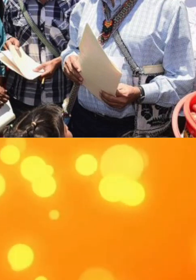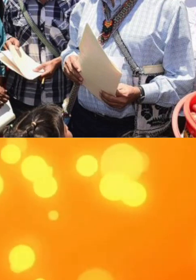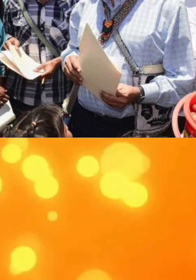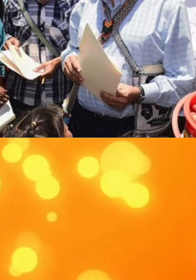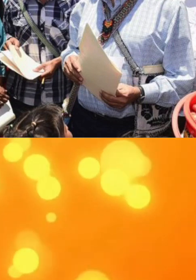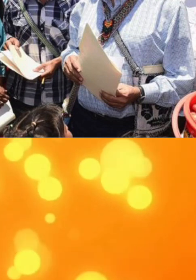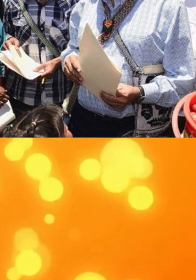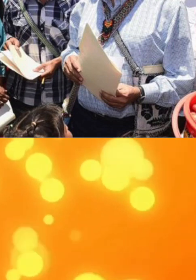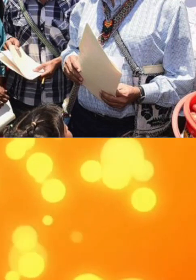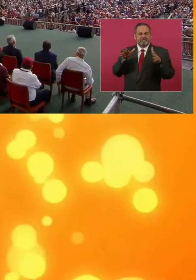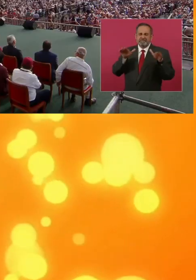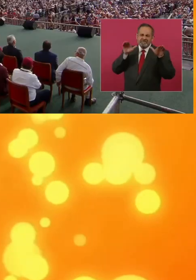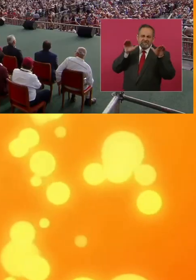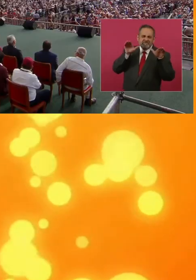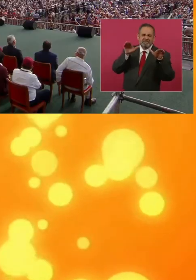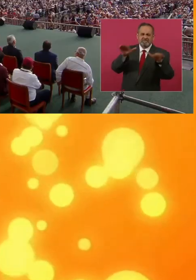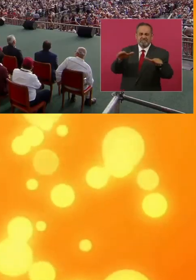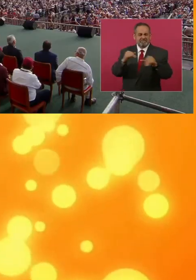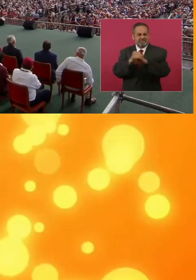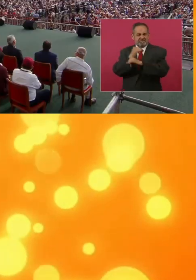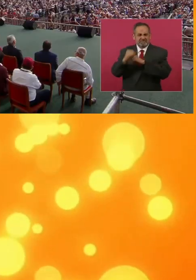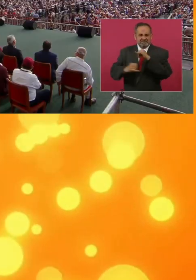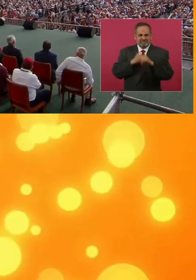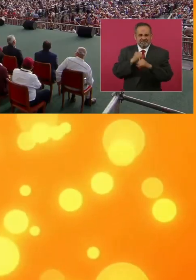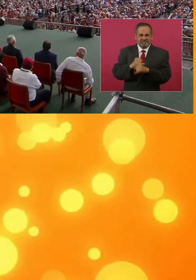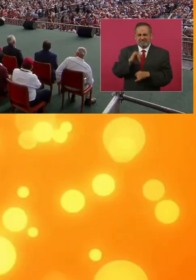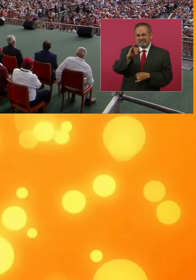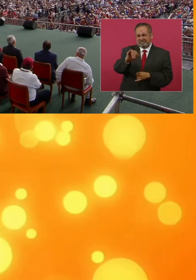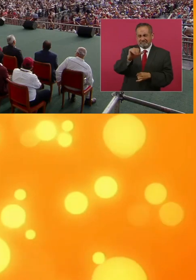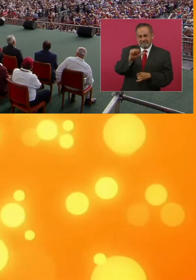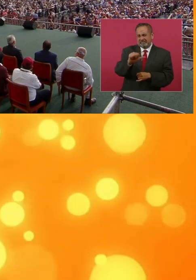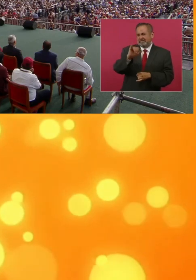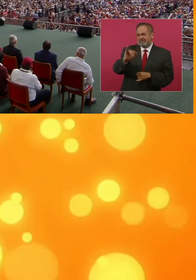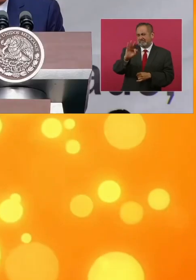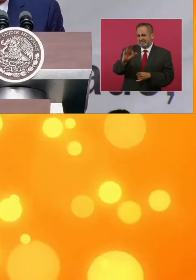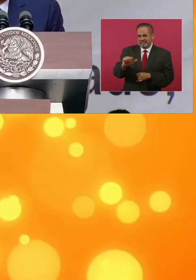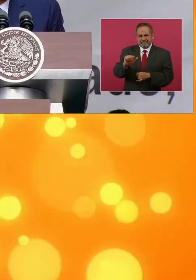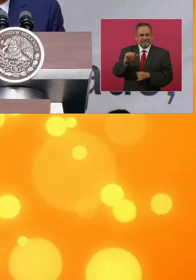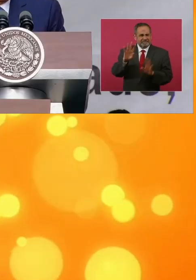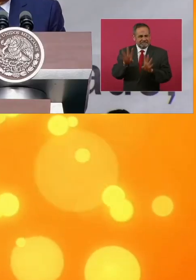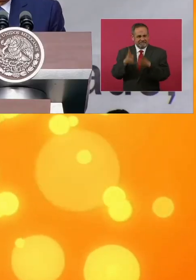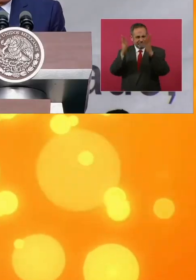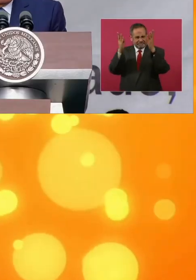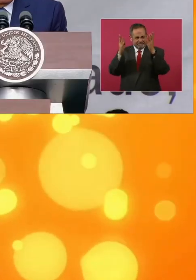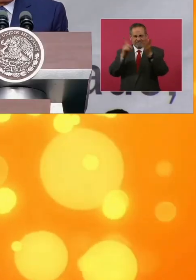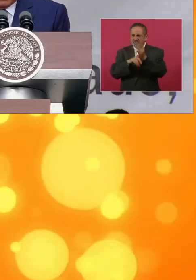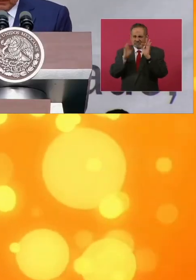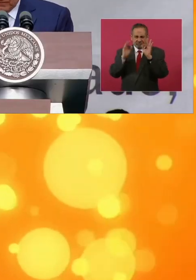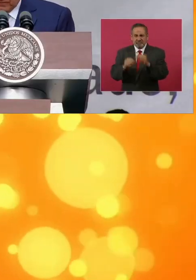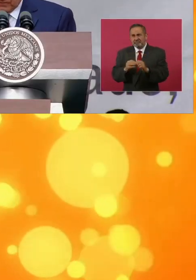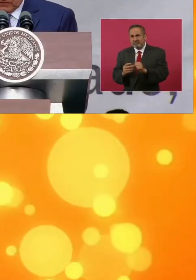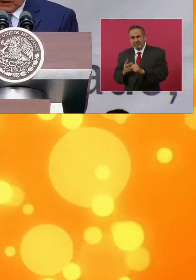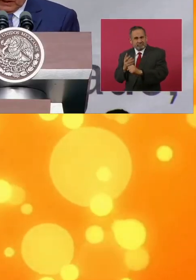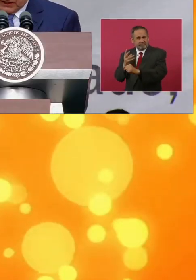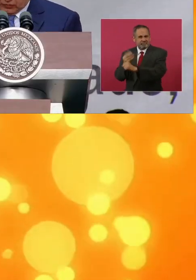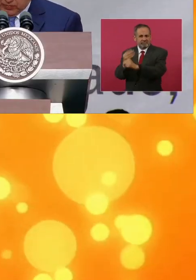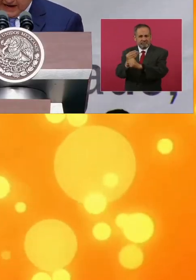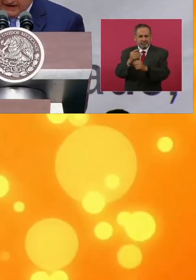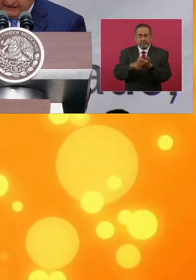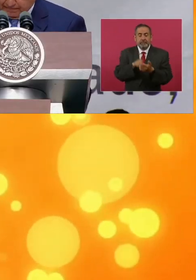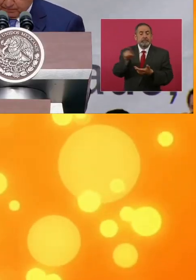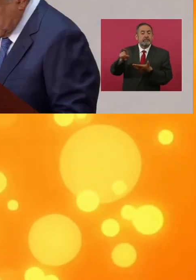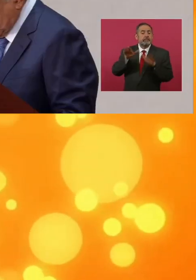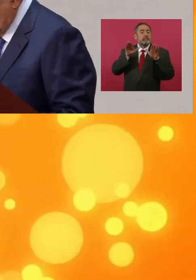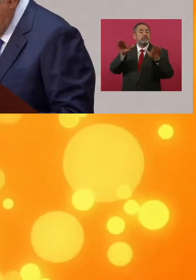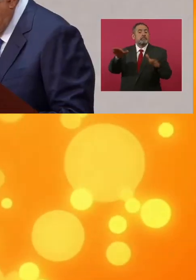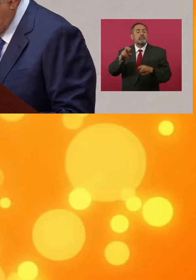speech. So the speech that I'm translating here is from the